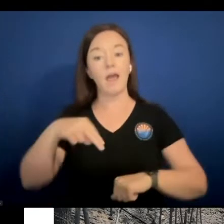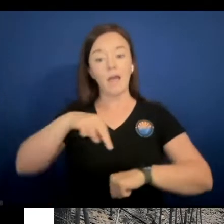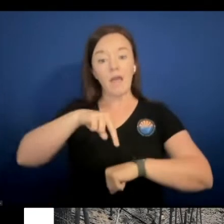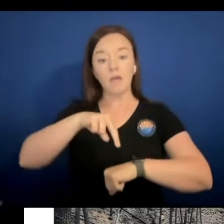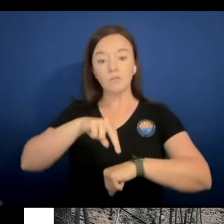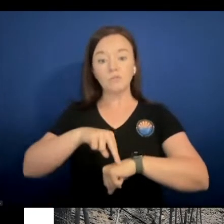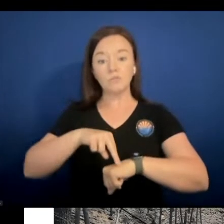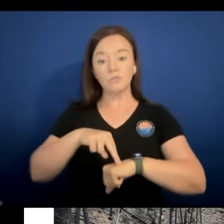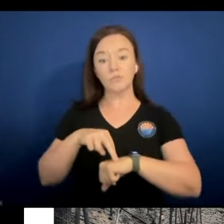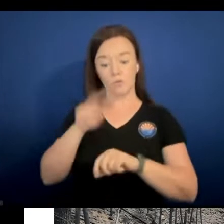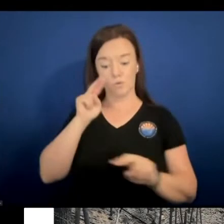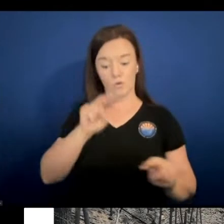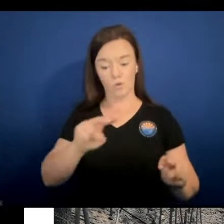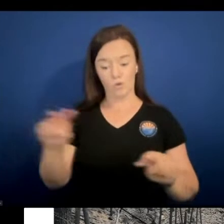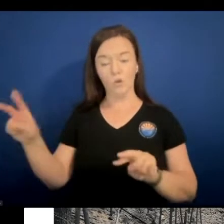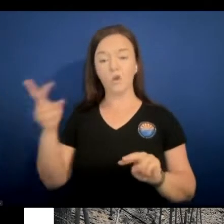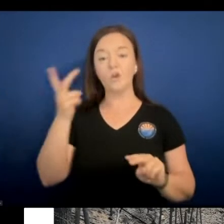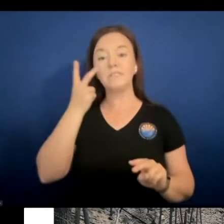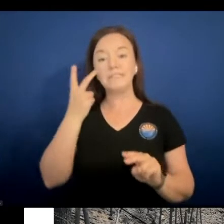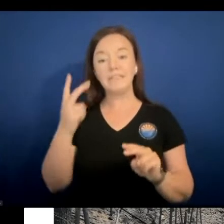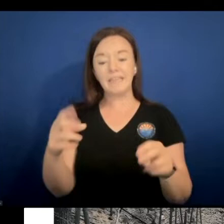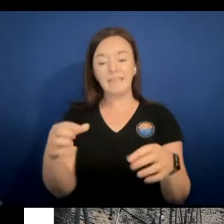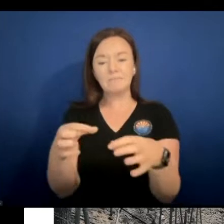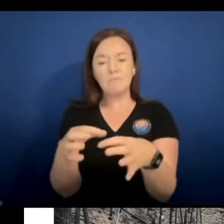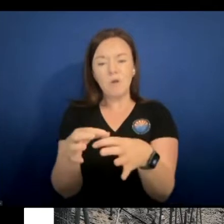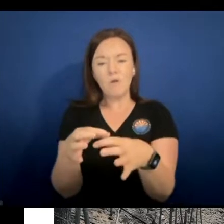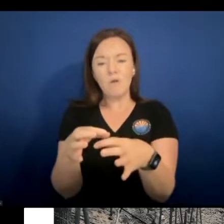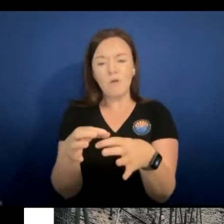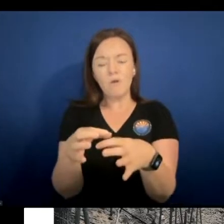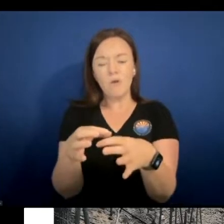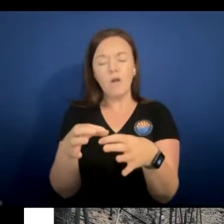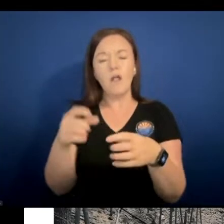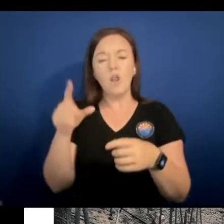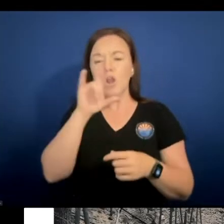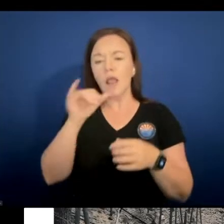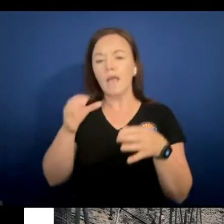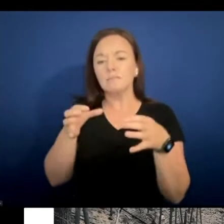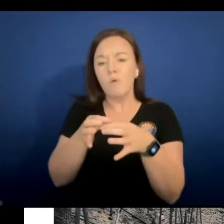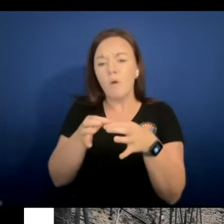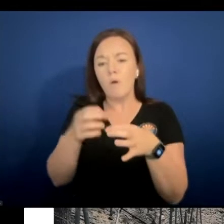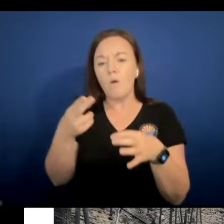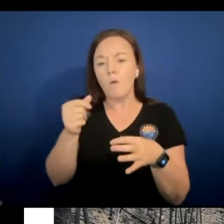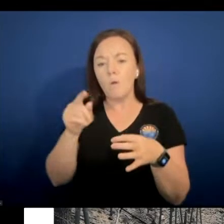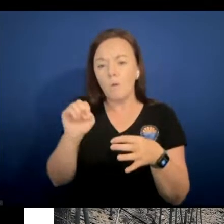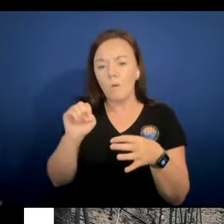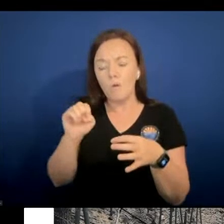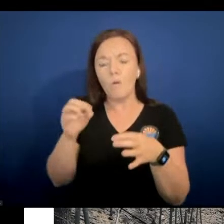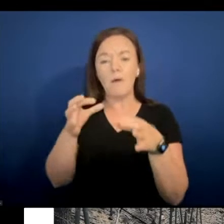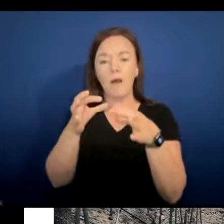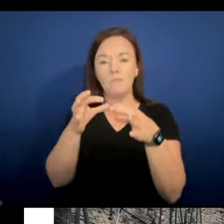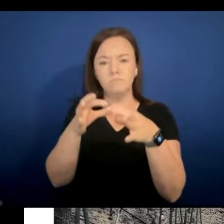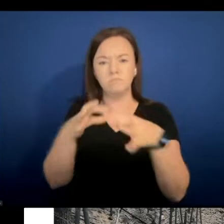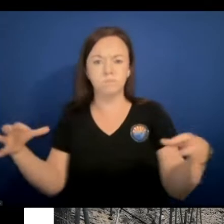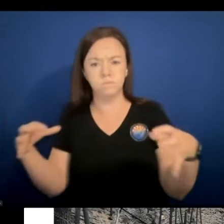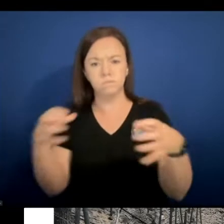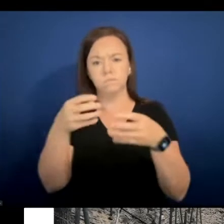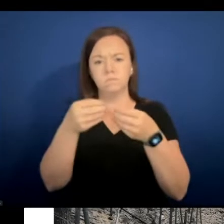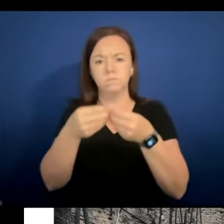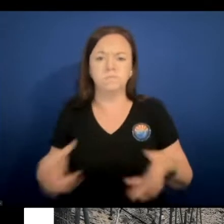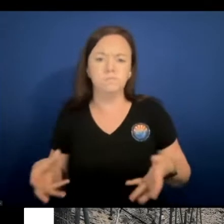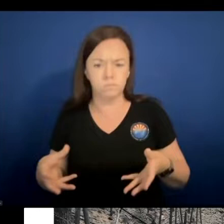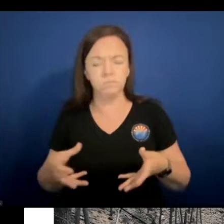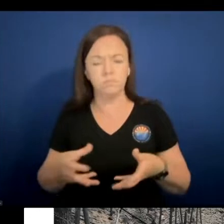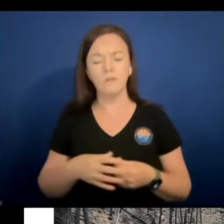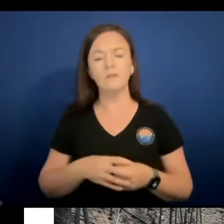small cavities becoming evident as small wind events or shifts in the soil